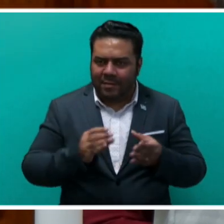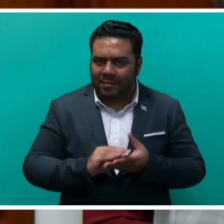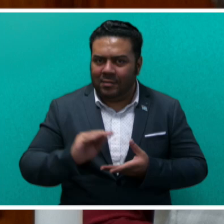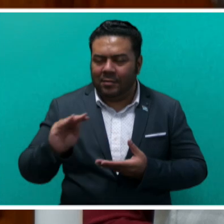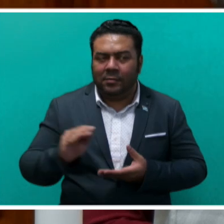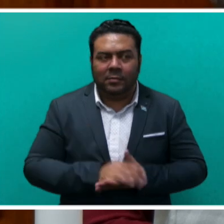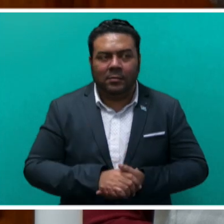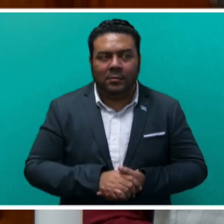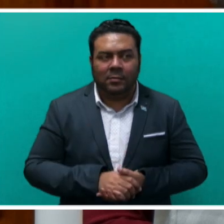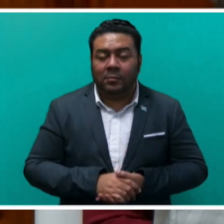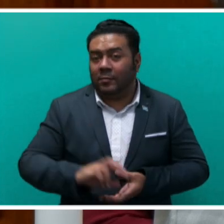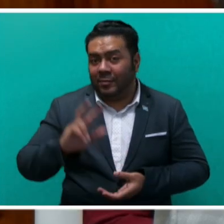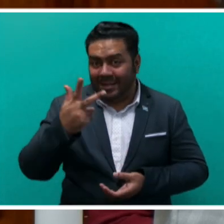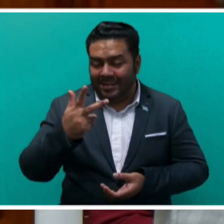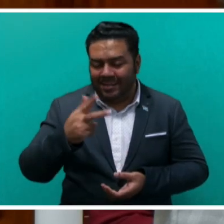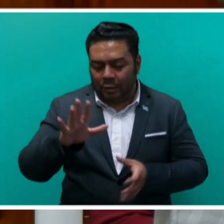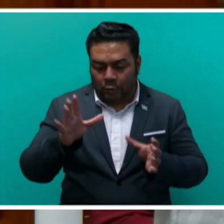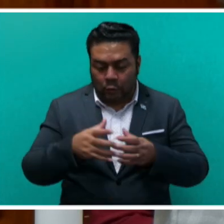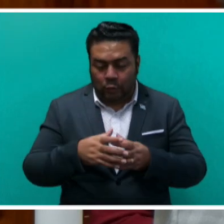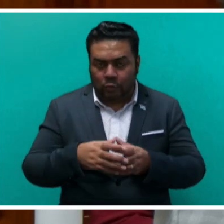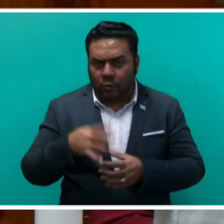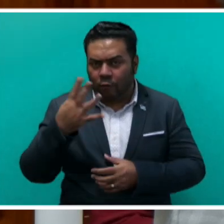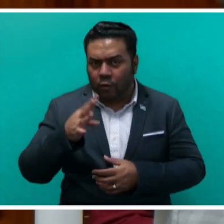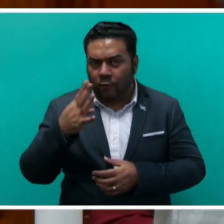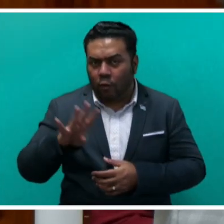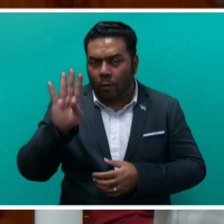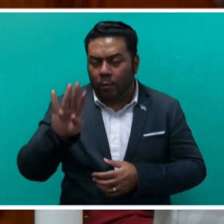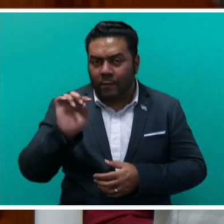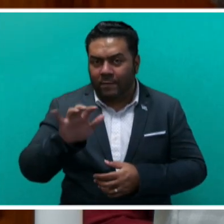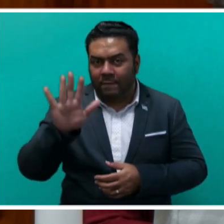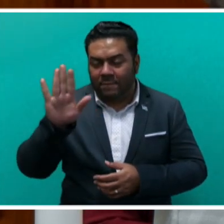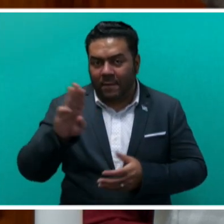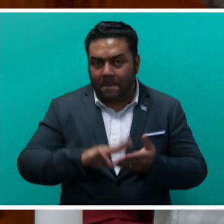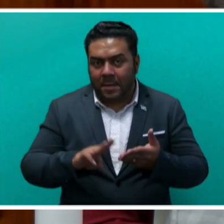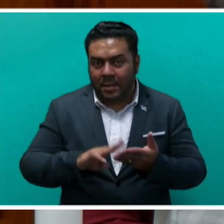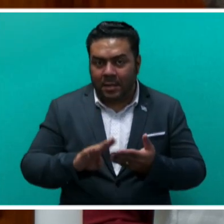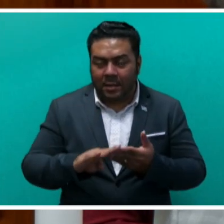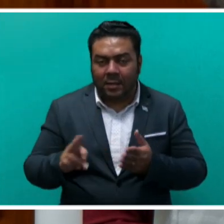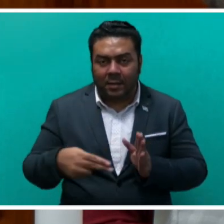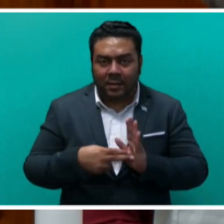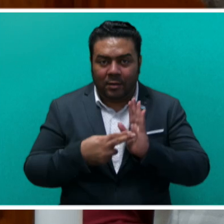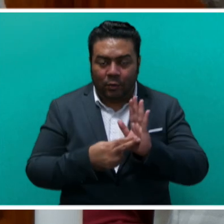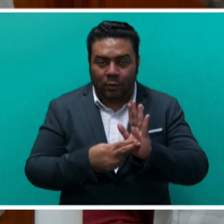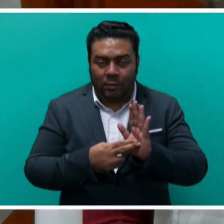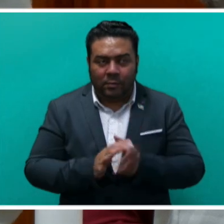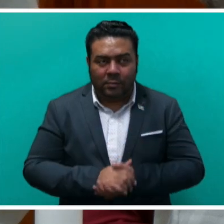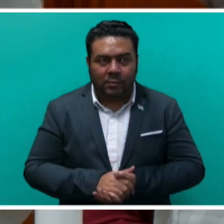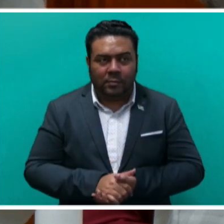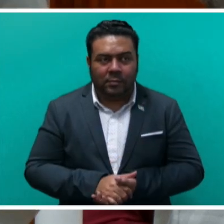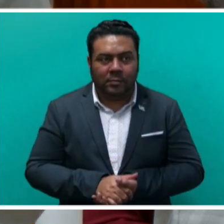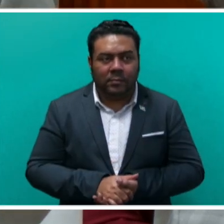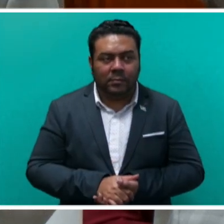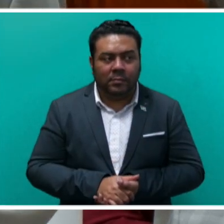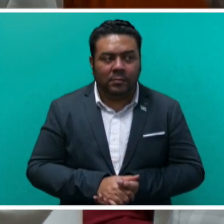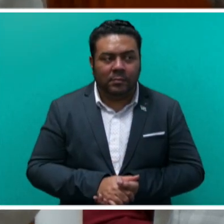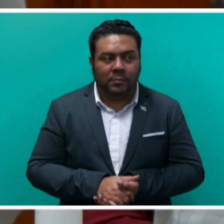there's about 8 investments valuing about 44.5 million that are under construction at the moment in the Voliku. And